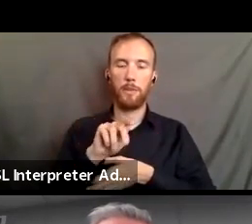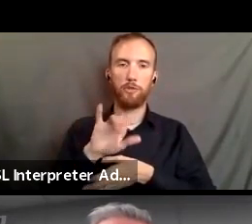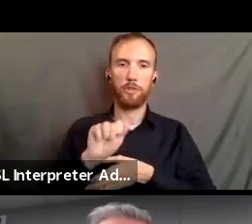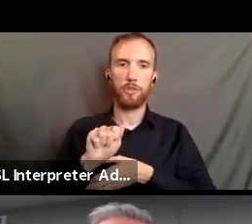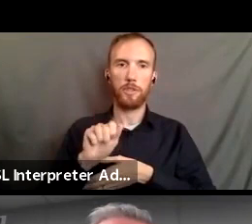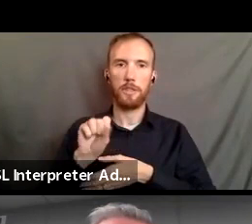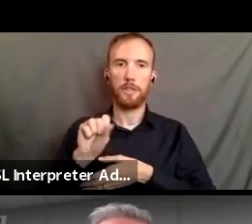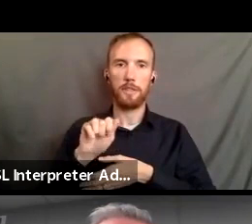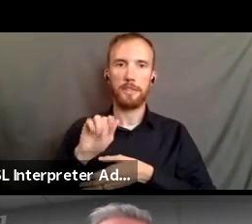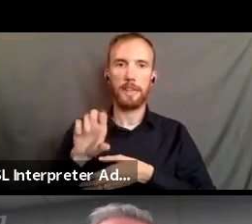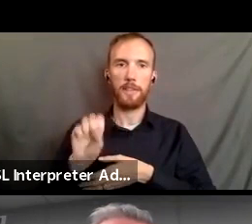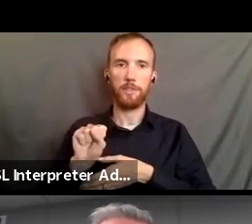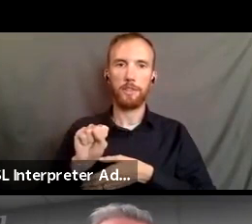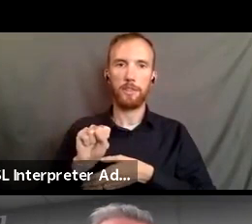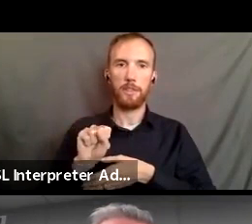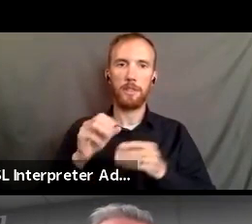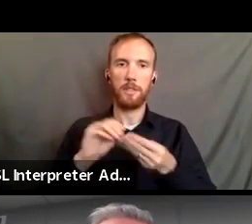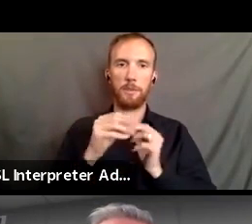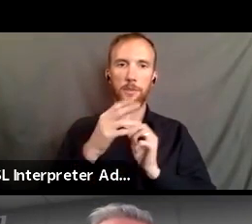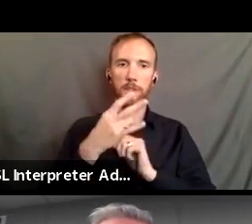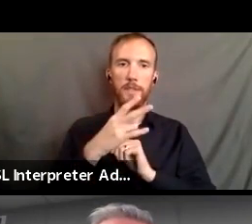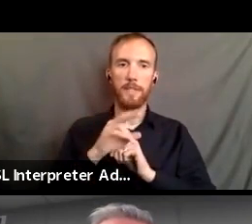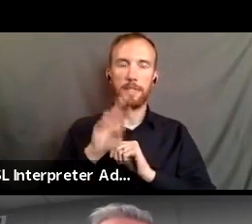case numbers 17